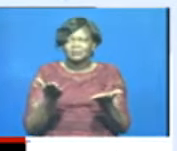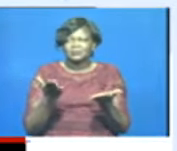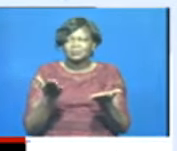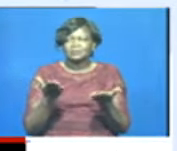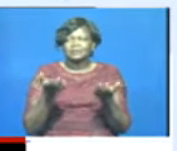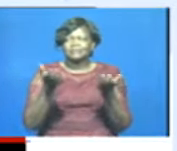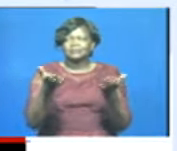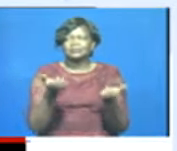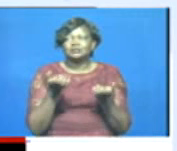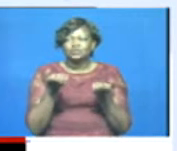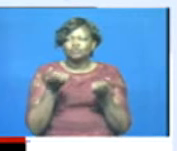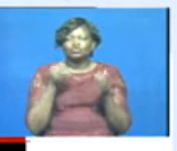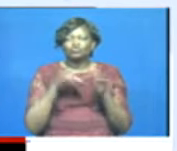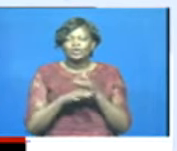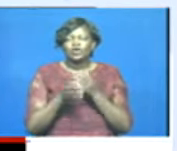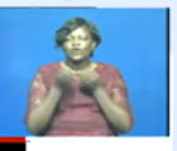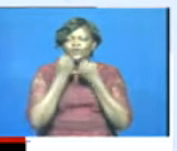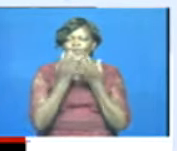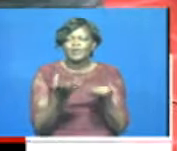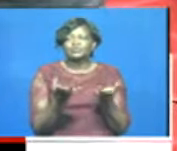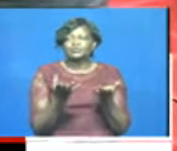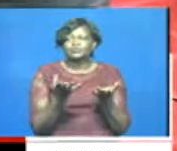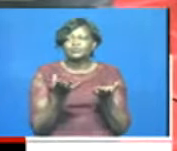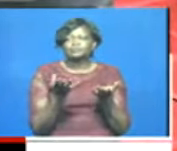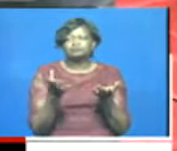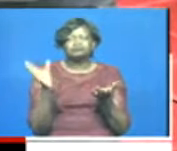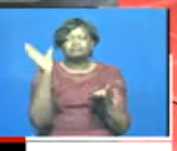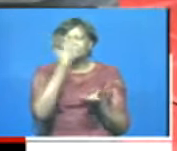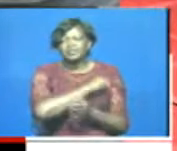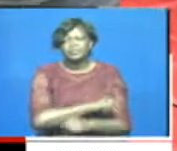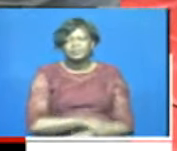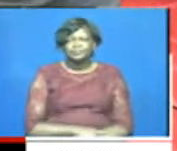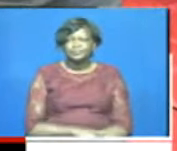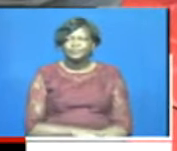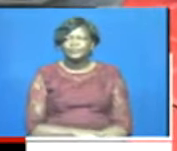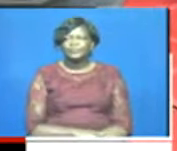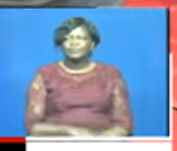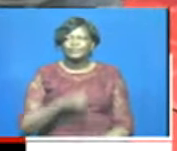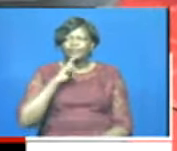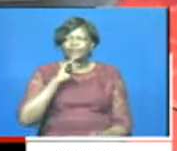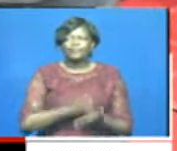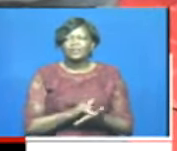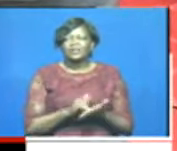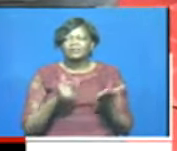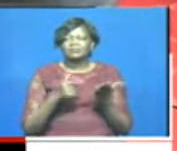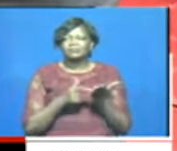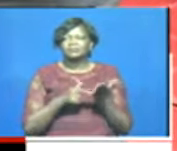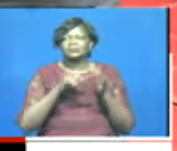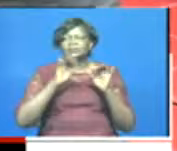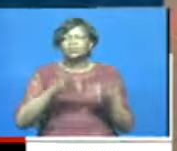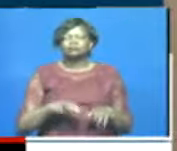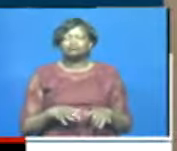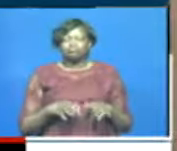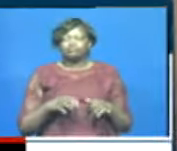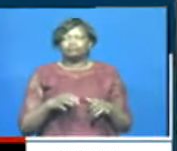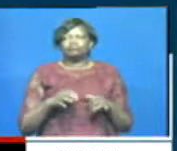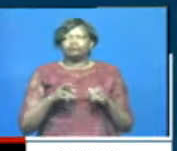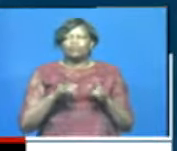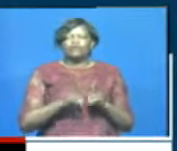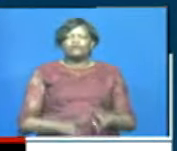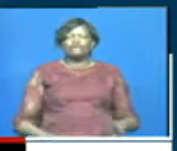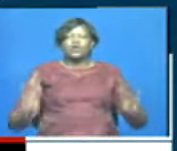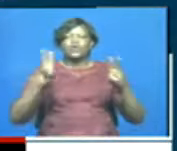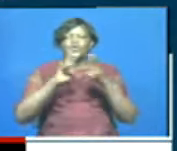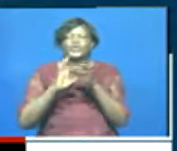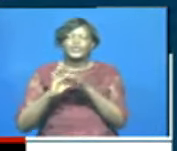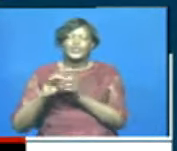requirements to access information is missing. Kiprono says digitizing the agriculture value chain is key to